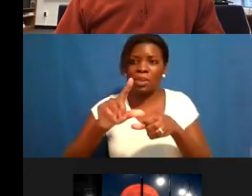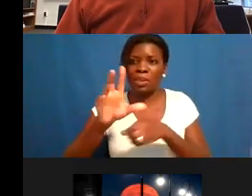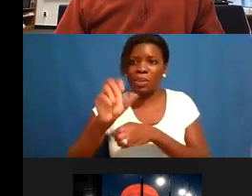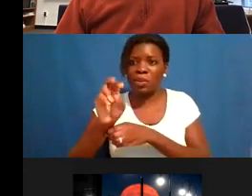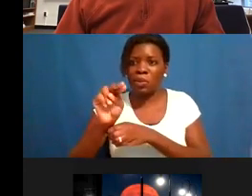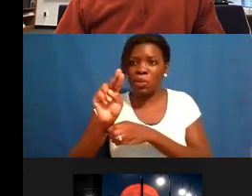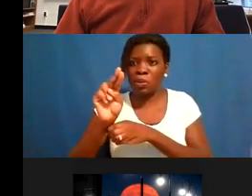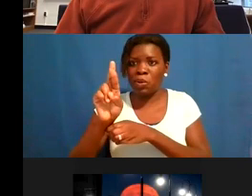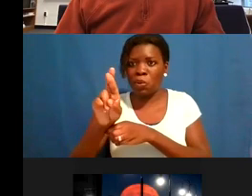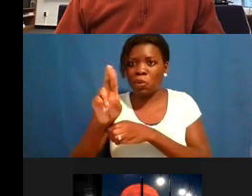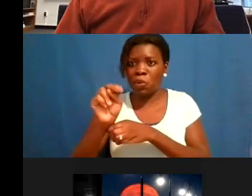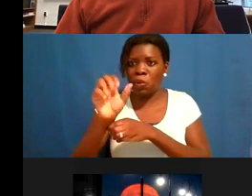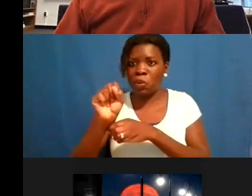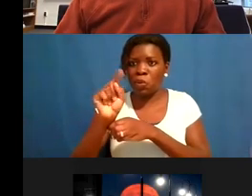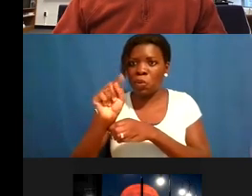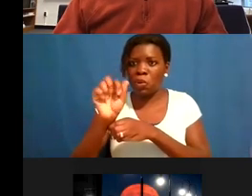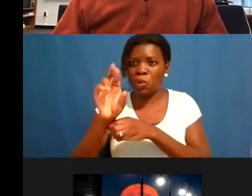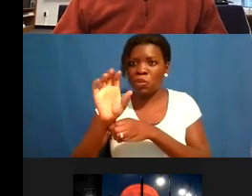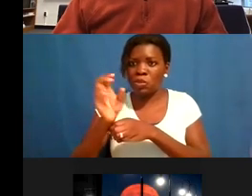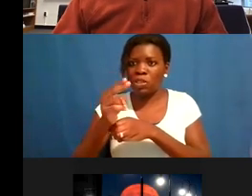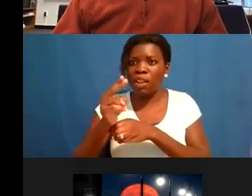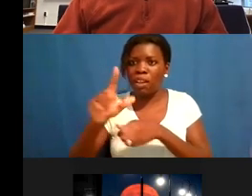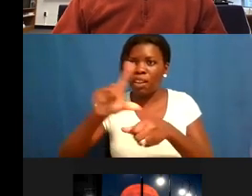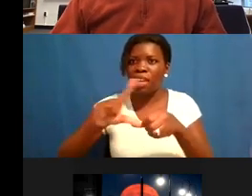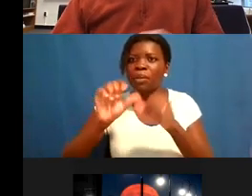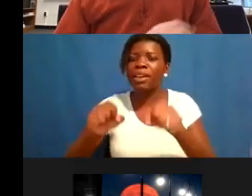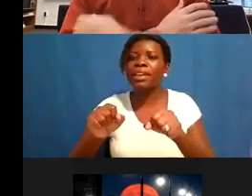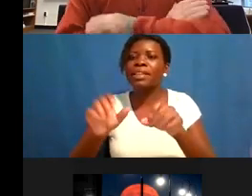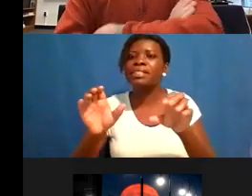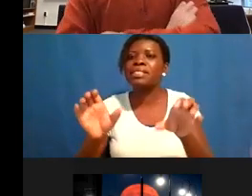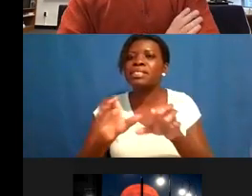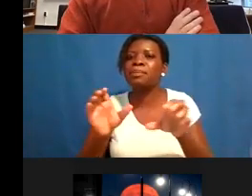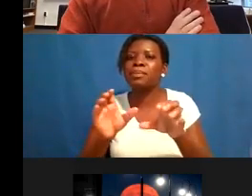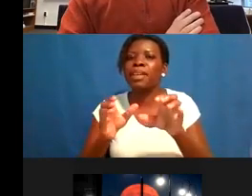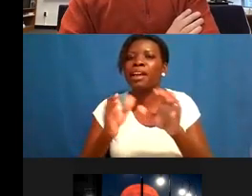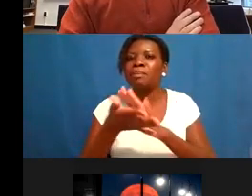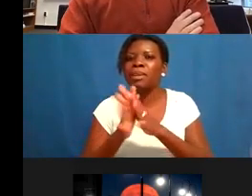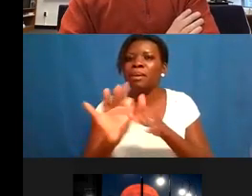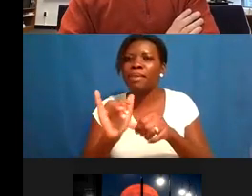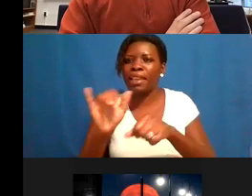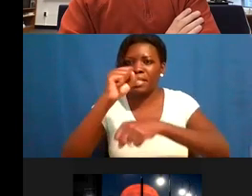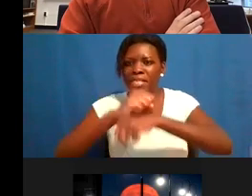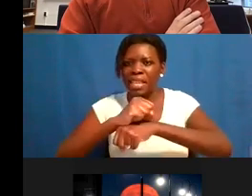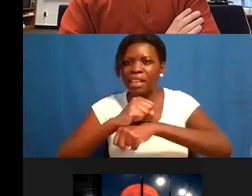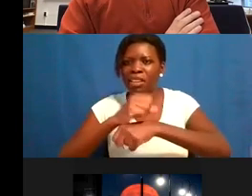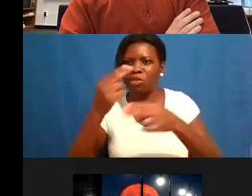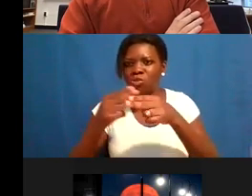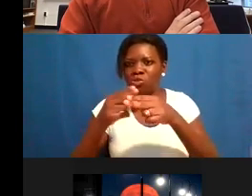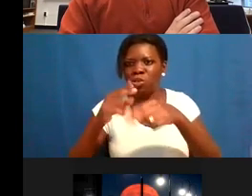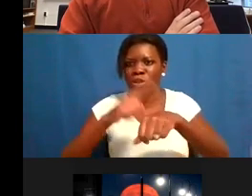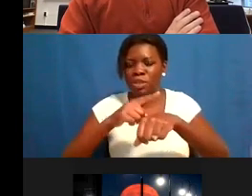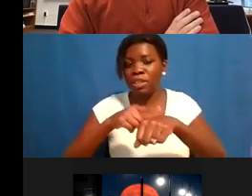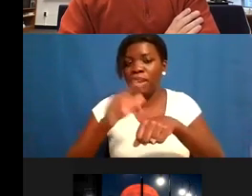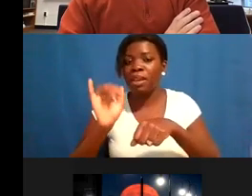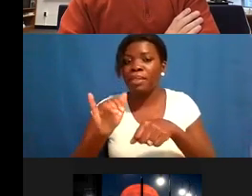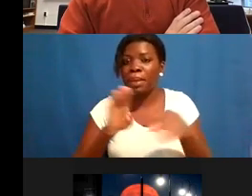can sometimes act solid-like in really, really short times. And you can make use of this behavior of cornstarch